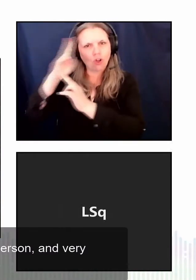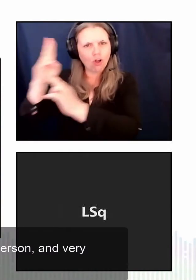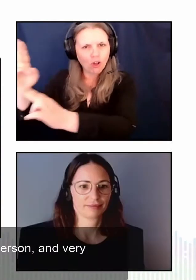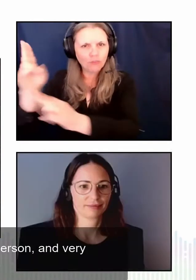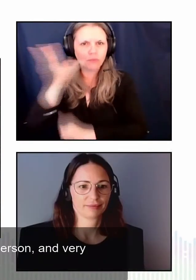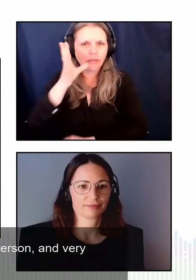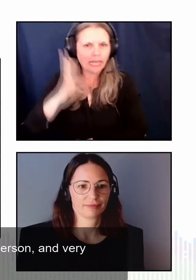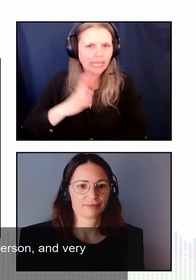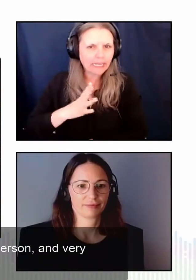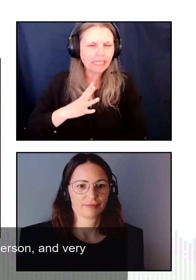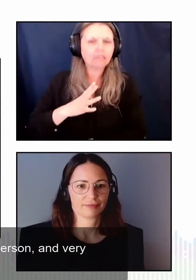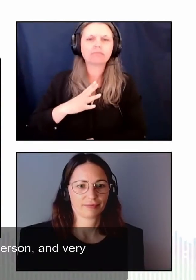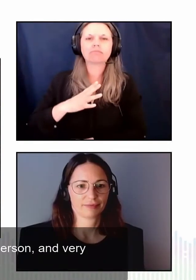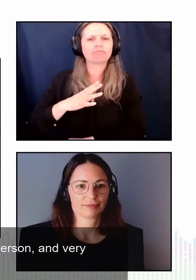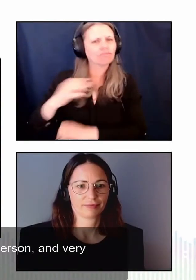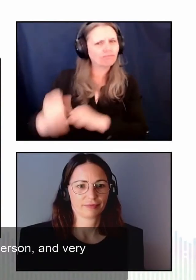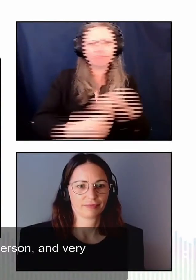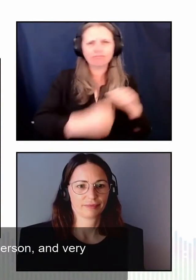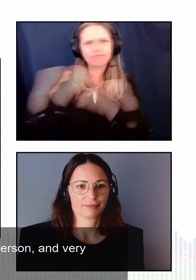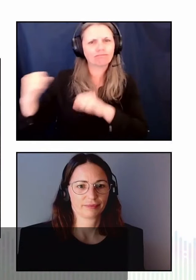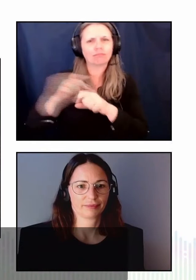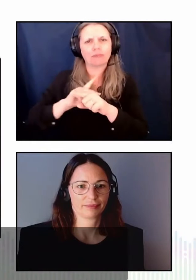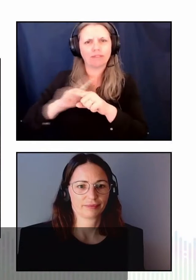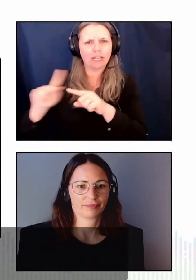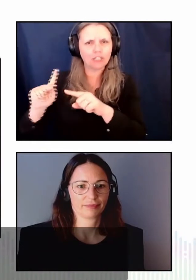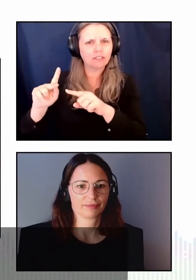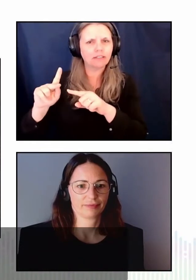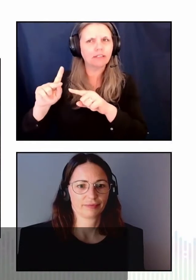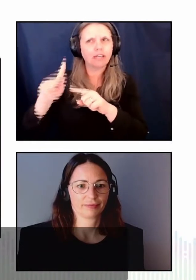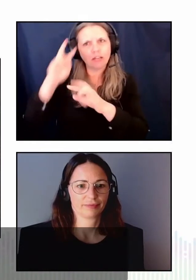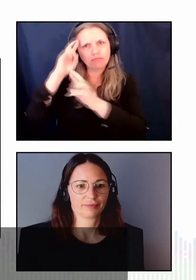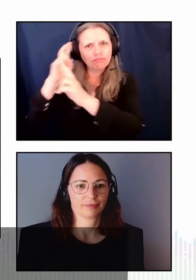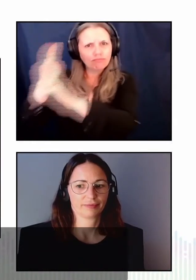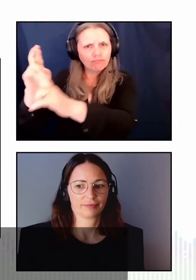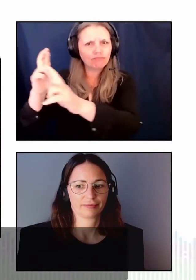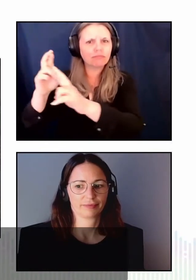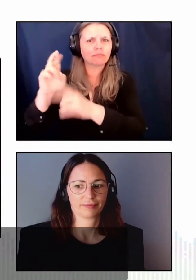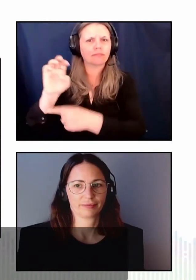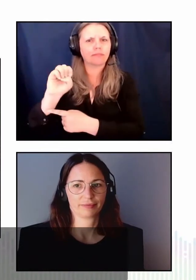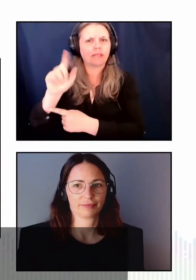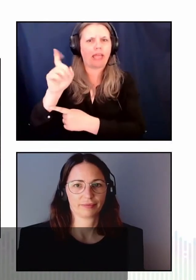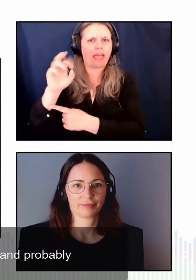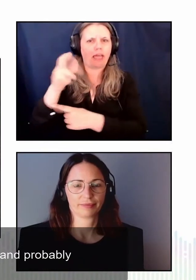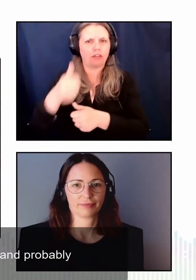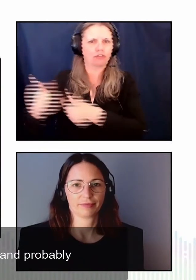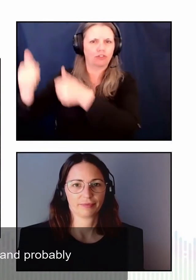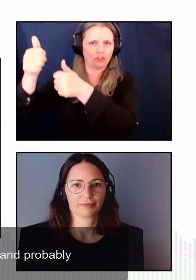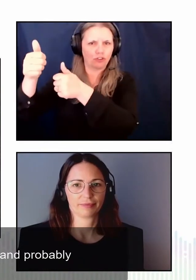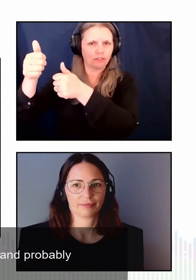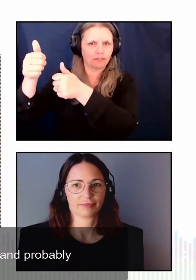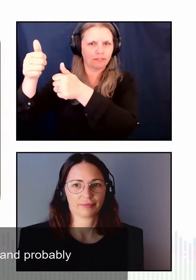very professional, and a valued elder in the Inuvialuit and the